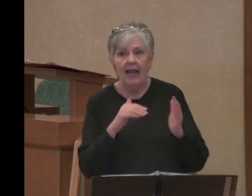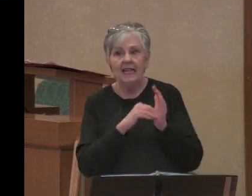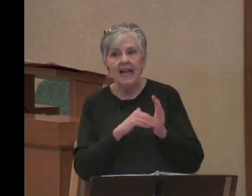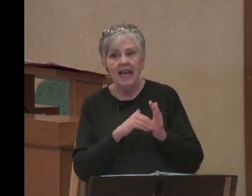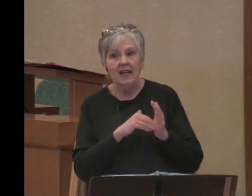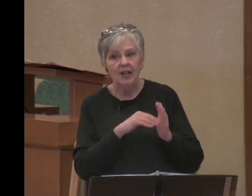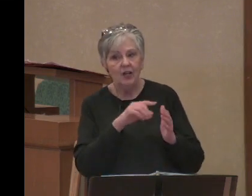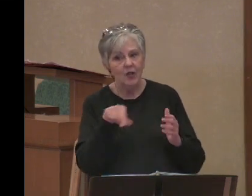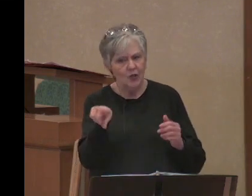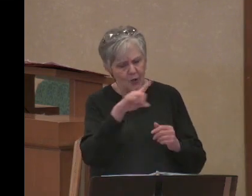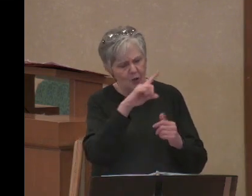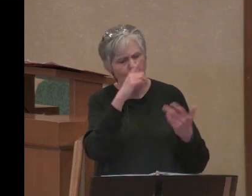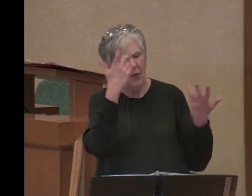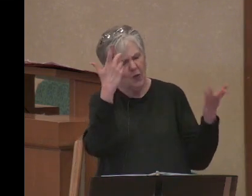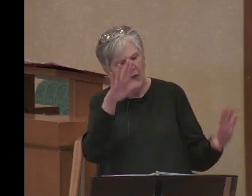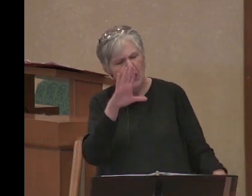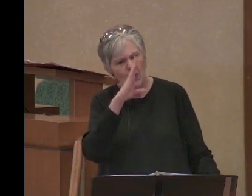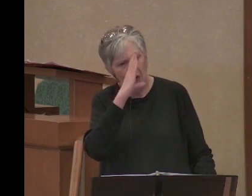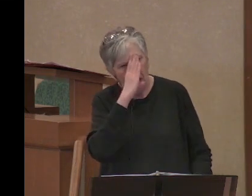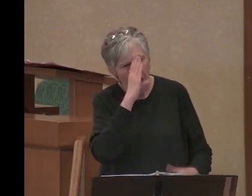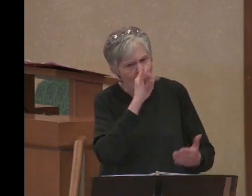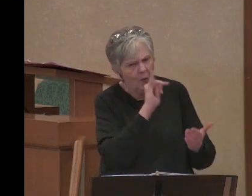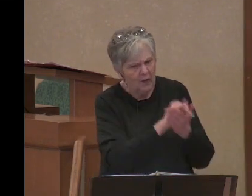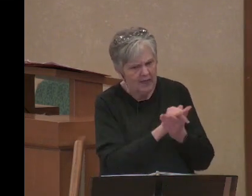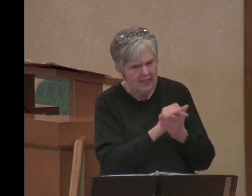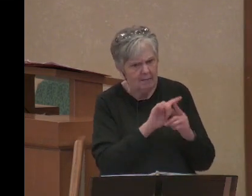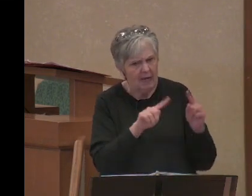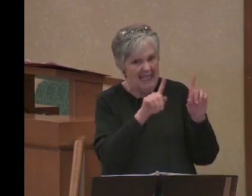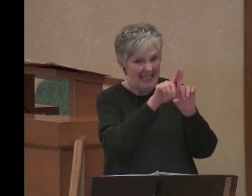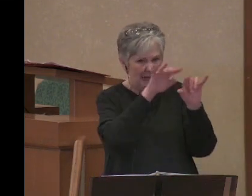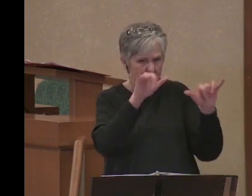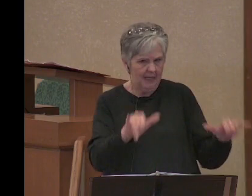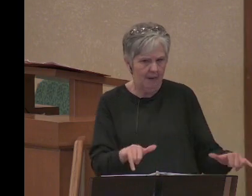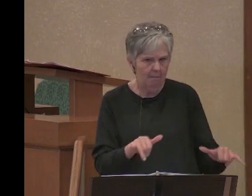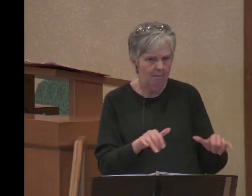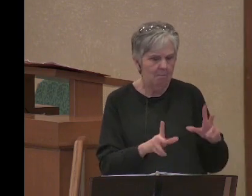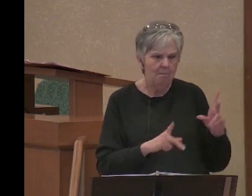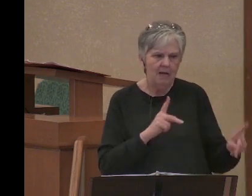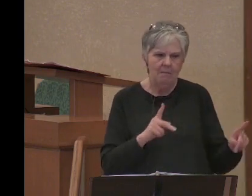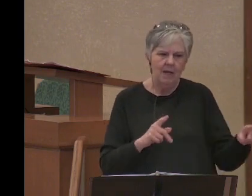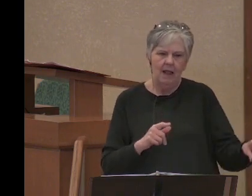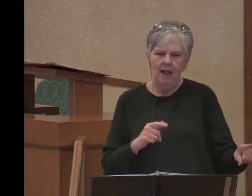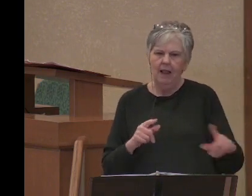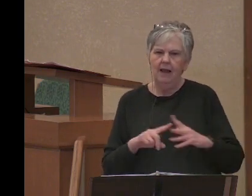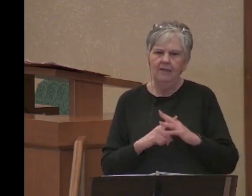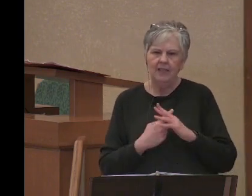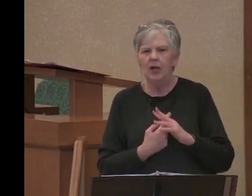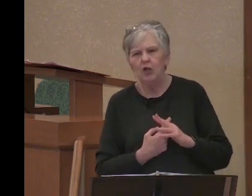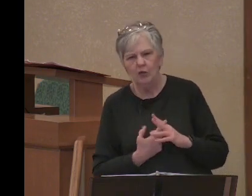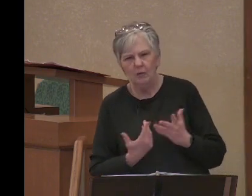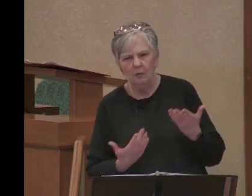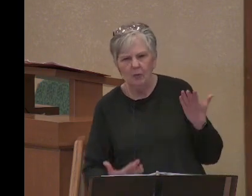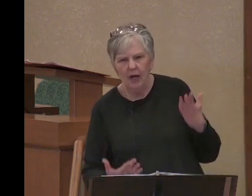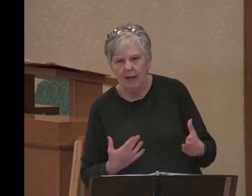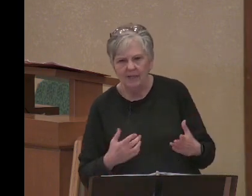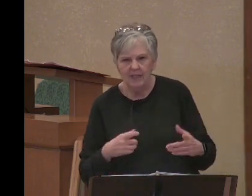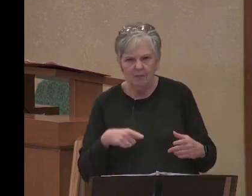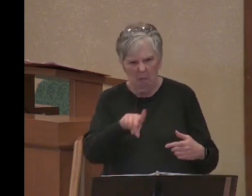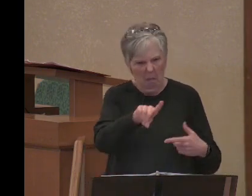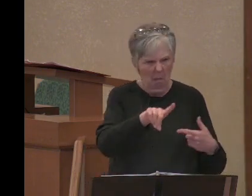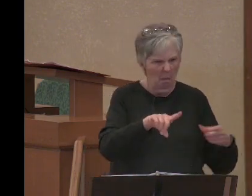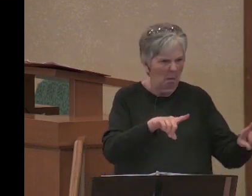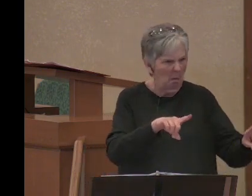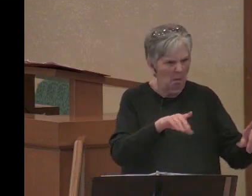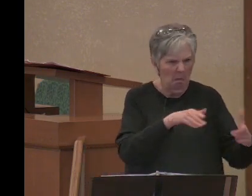you know this. But at the same time, it seems that the people have started to perhaps accuse one another